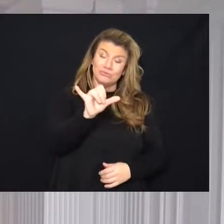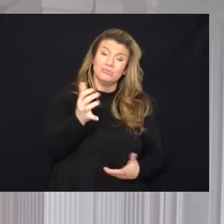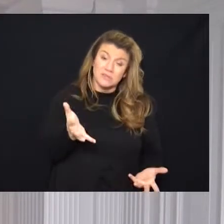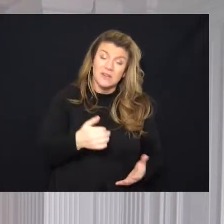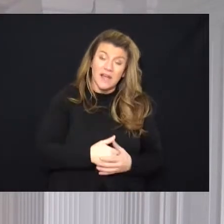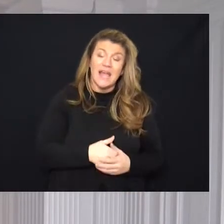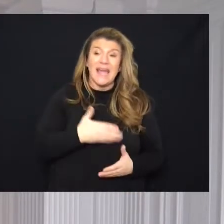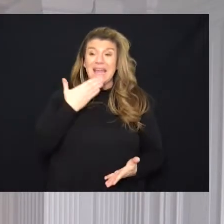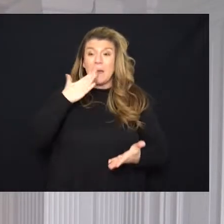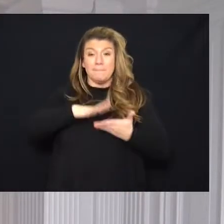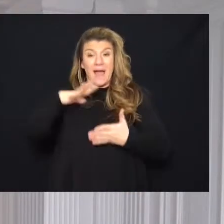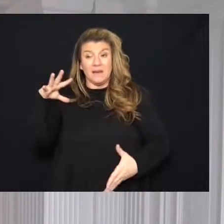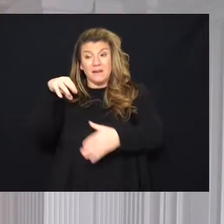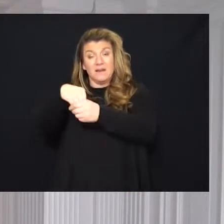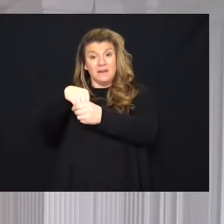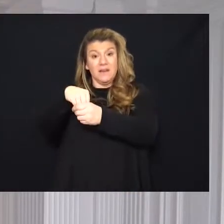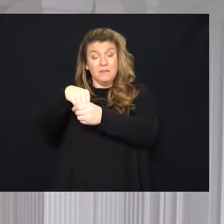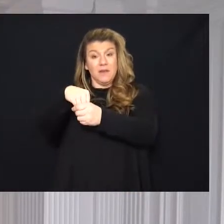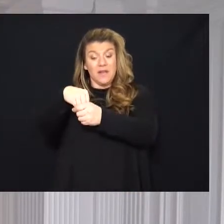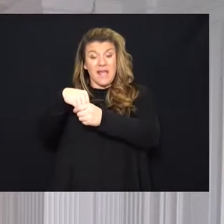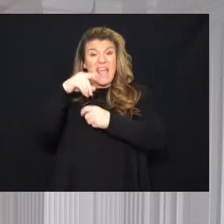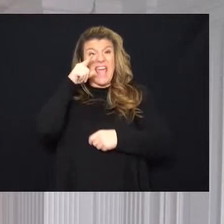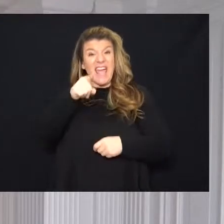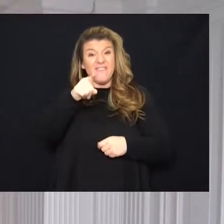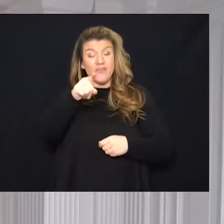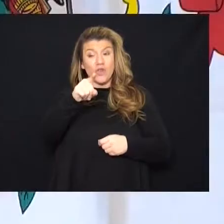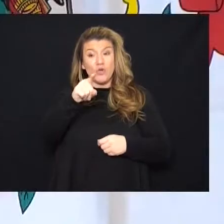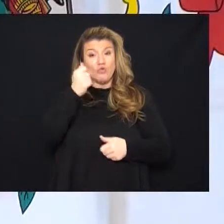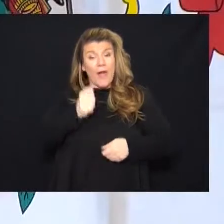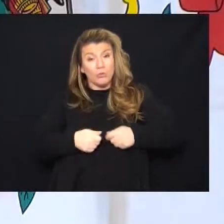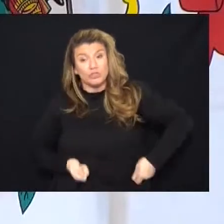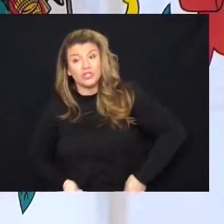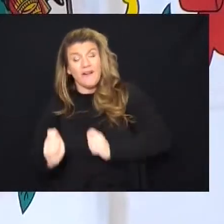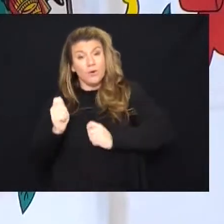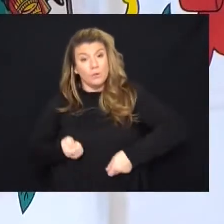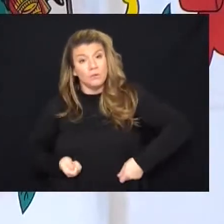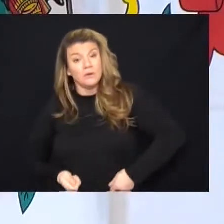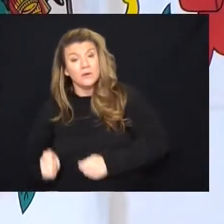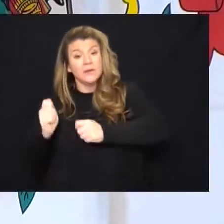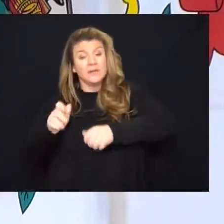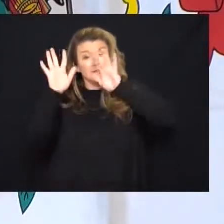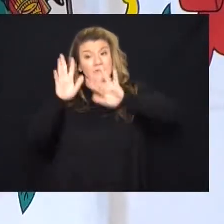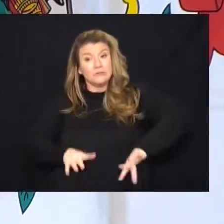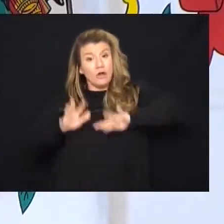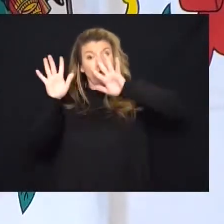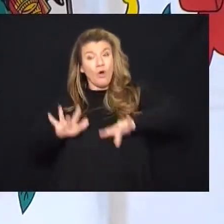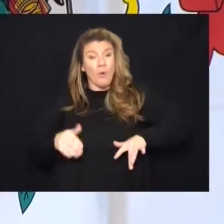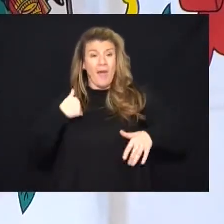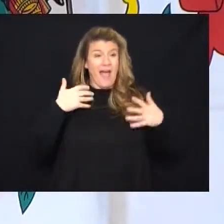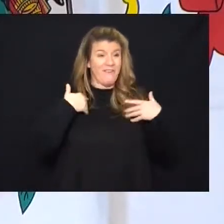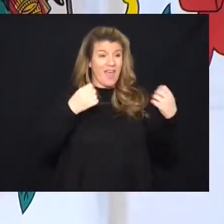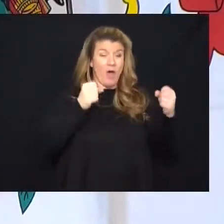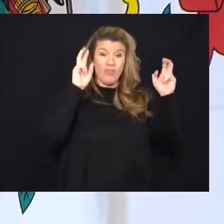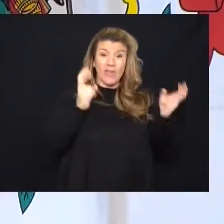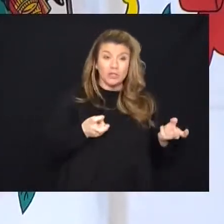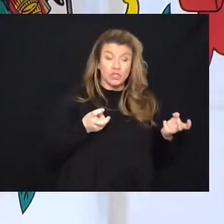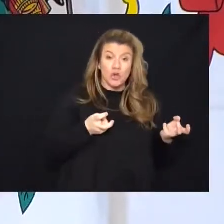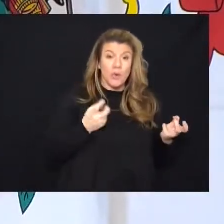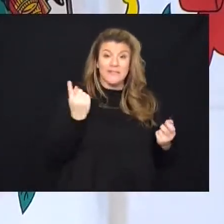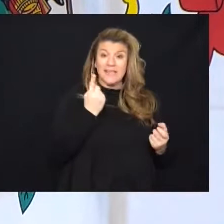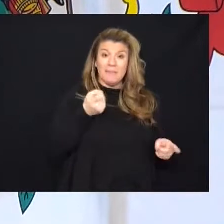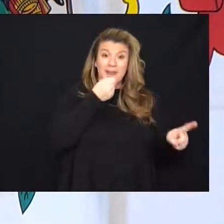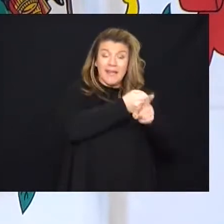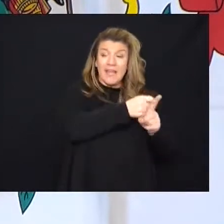And the bad part about it is if you get out there shoveling snow and everything and then have a health issue and need to run to the hospital and